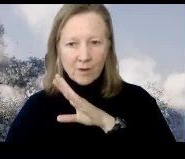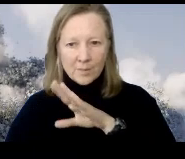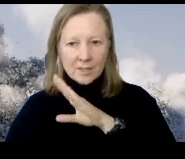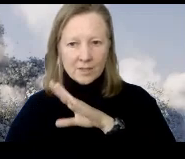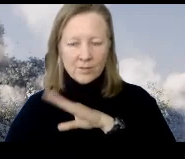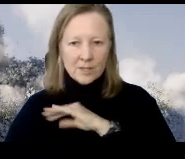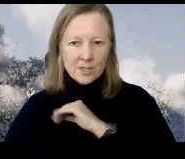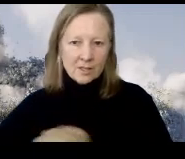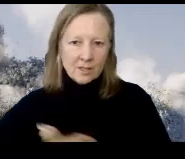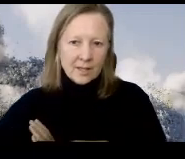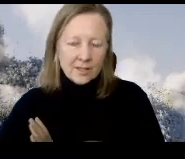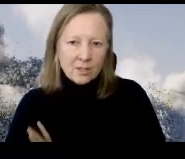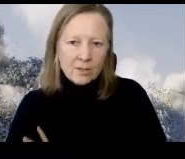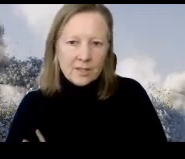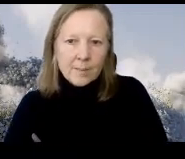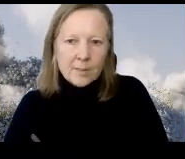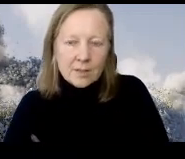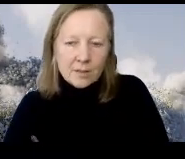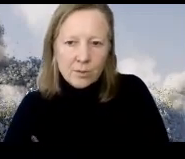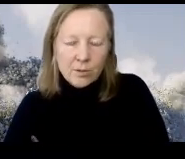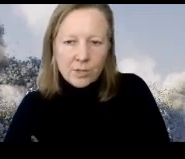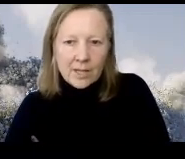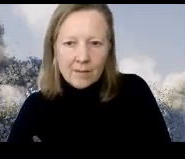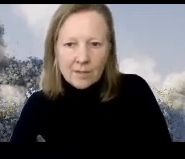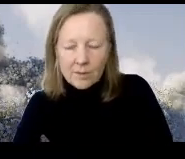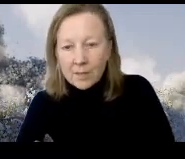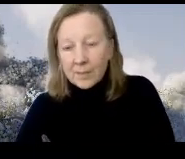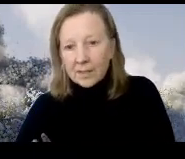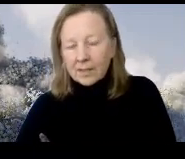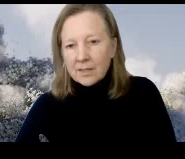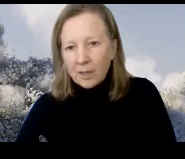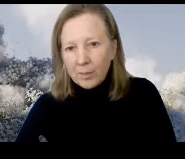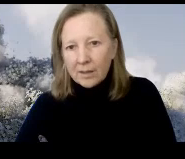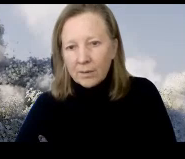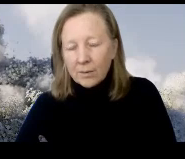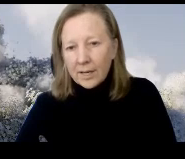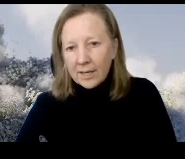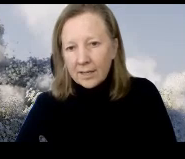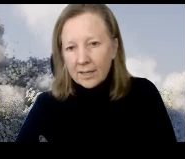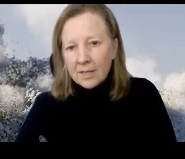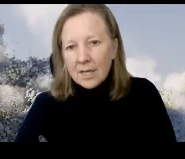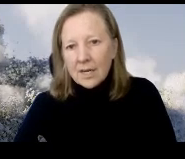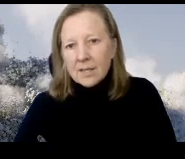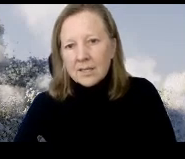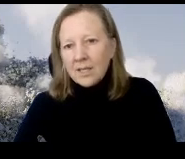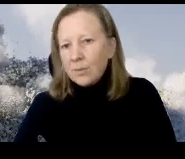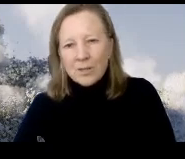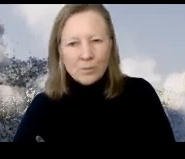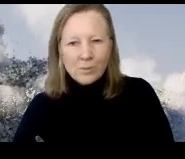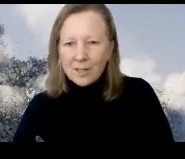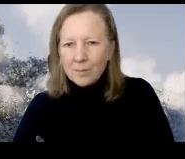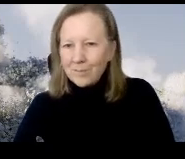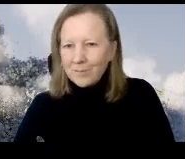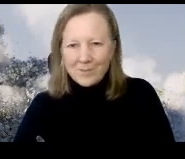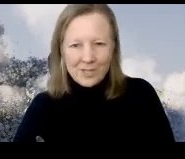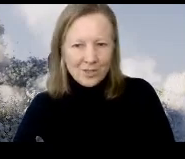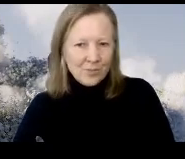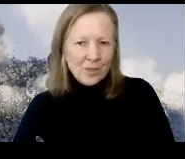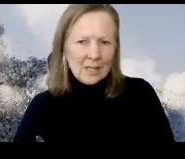or pharmacist or physician licensure accepts. So you usually have to do something like the CELBAN or an IELTS. The CLB is